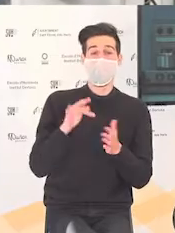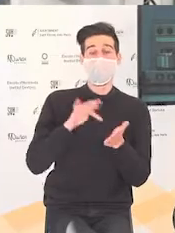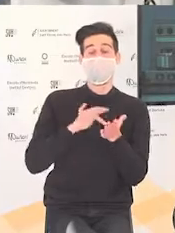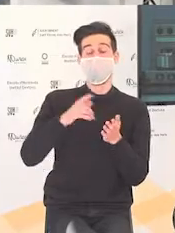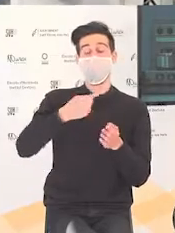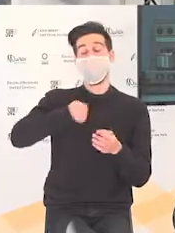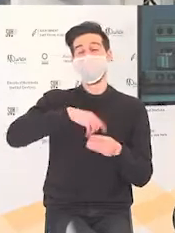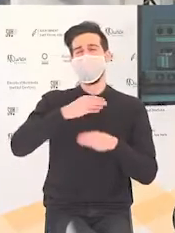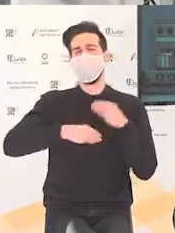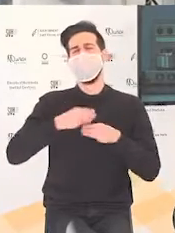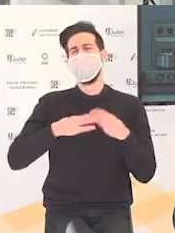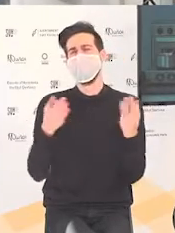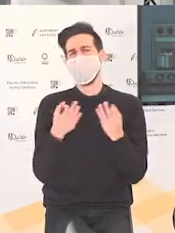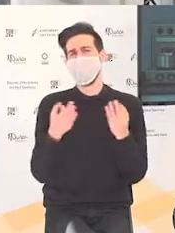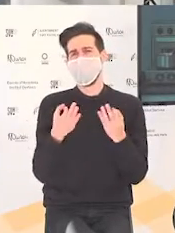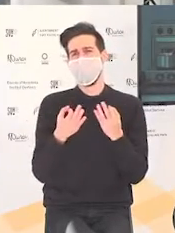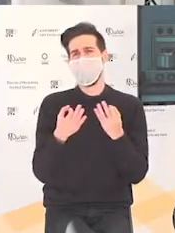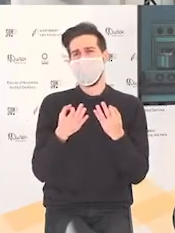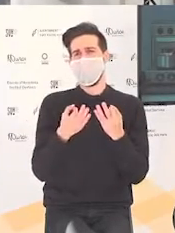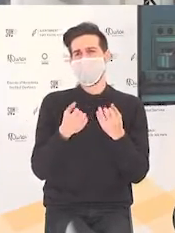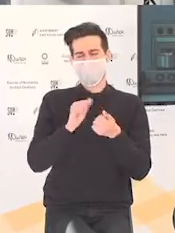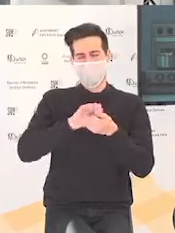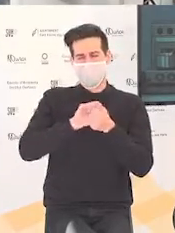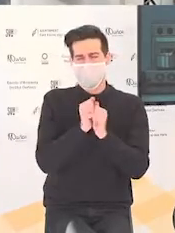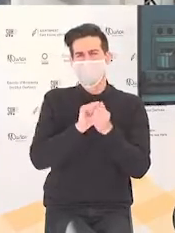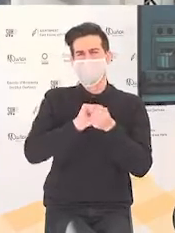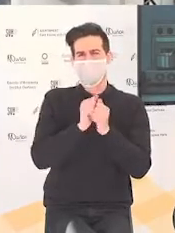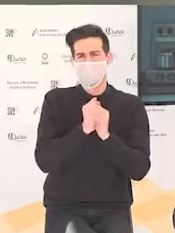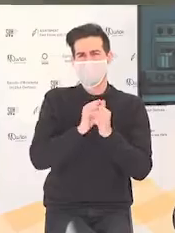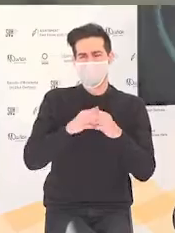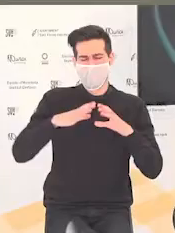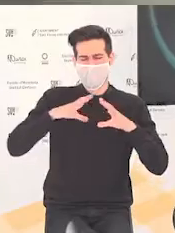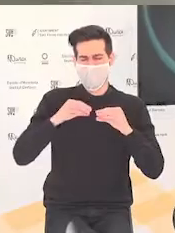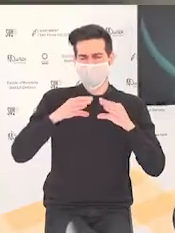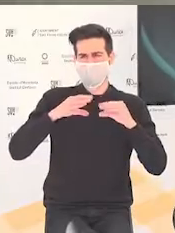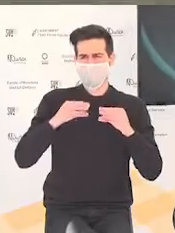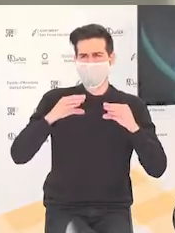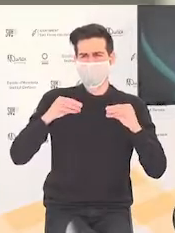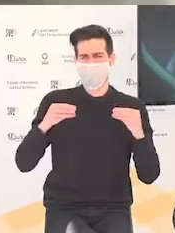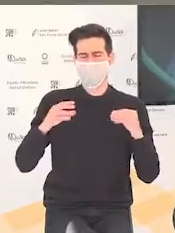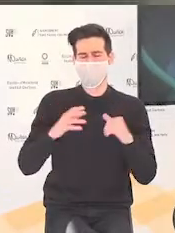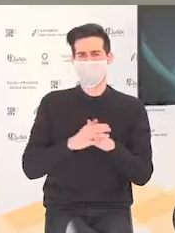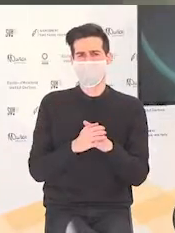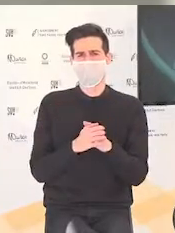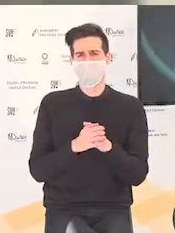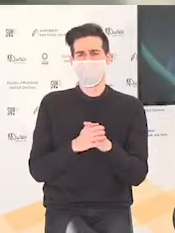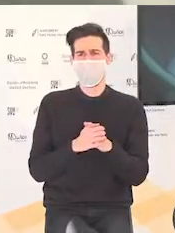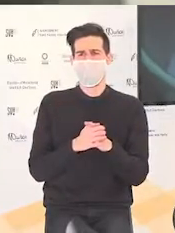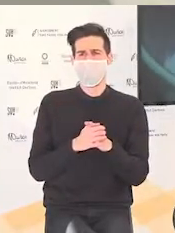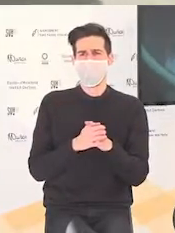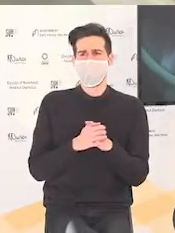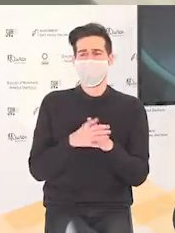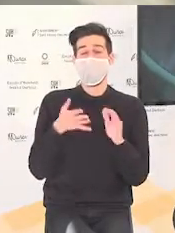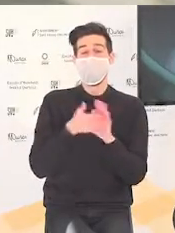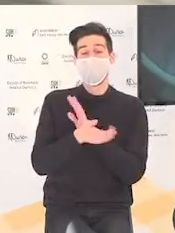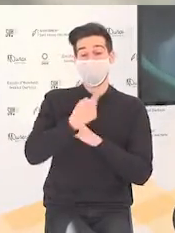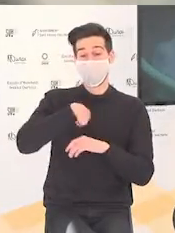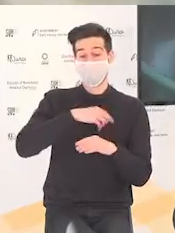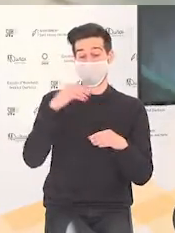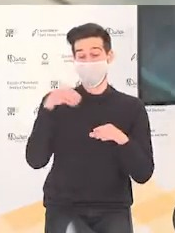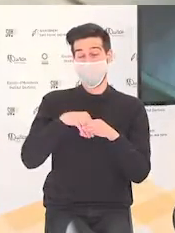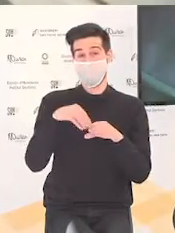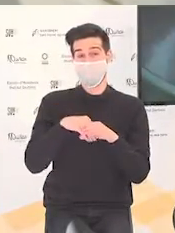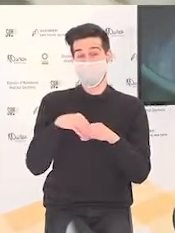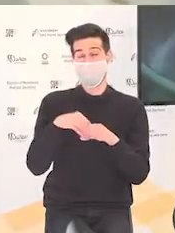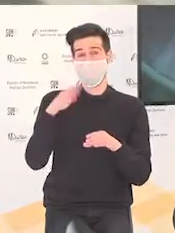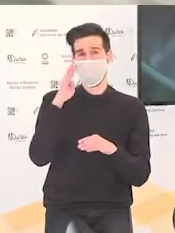un poco esta mezcla, porque cuando utilizamos los sustitutos, las proteínas, it doesn't actually coagulate the same way as what egg whites would,